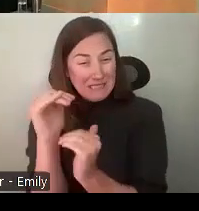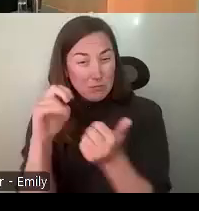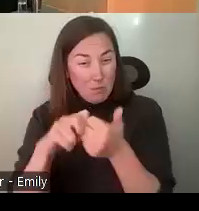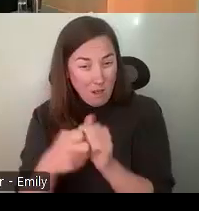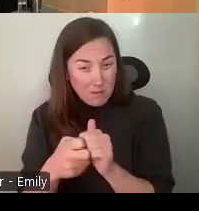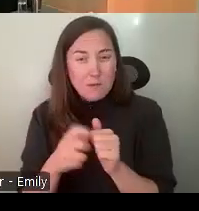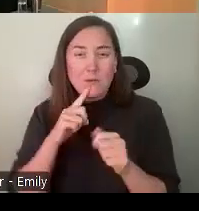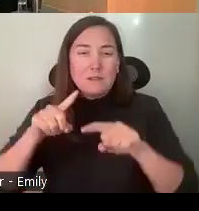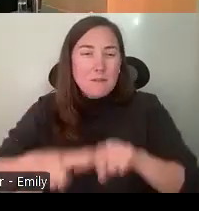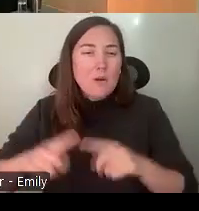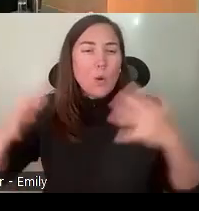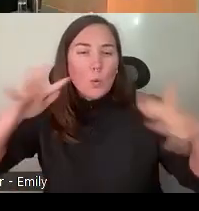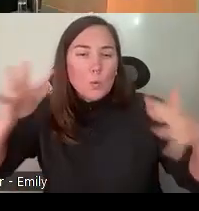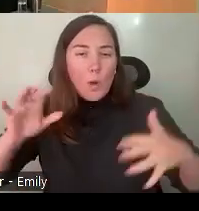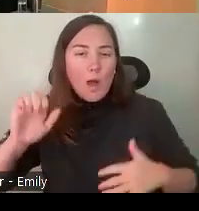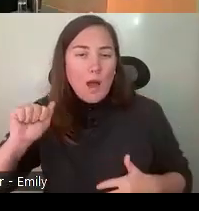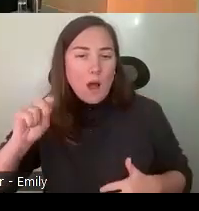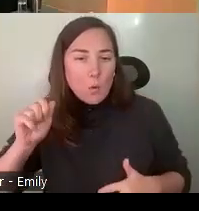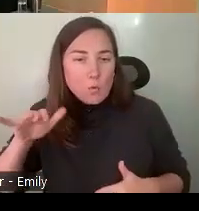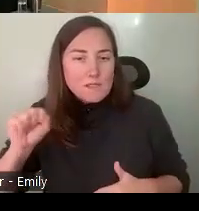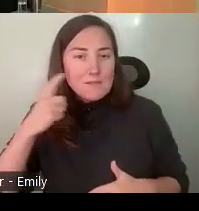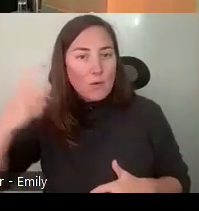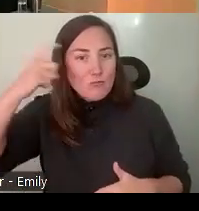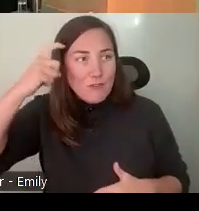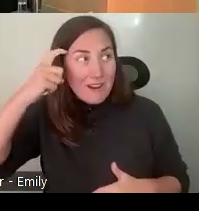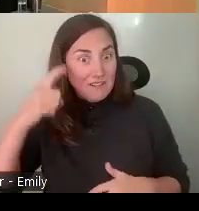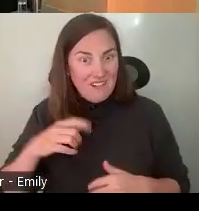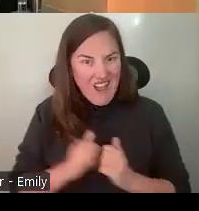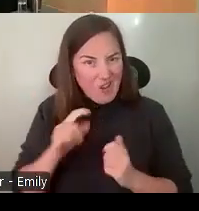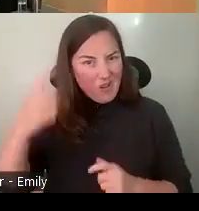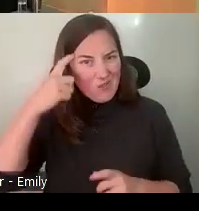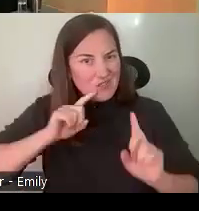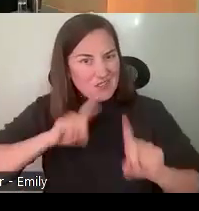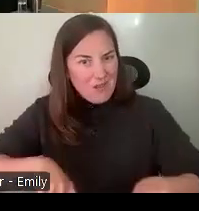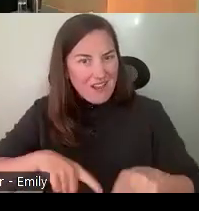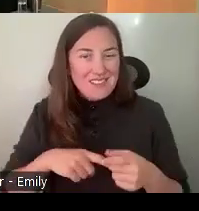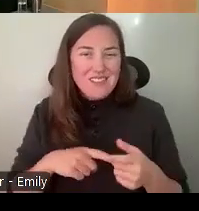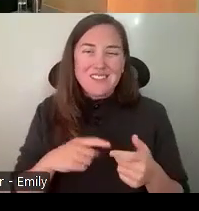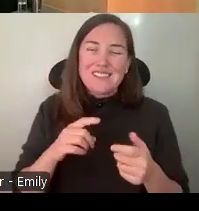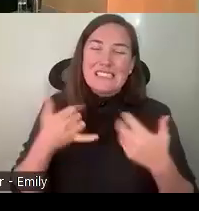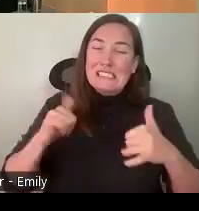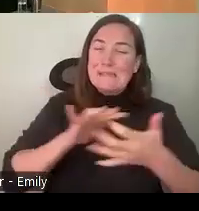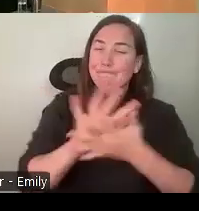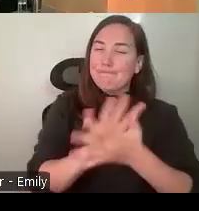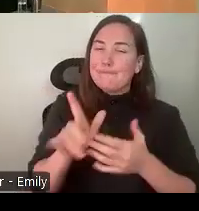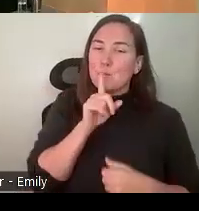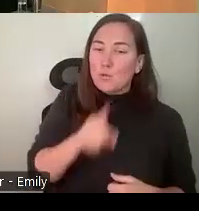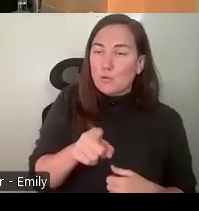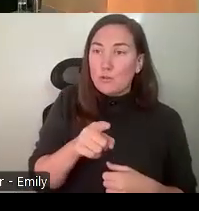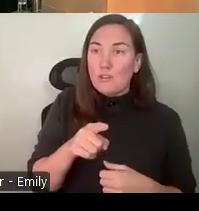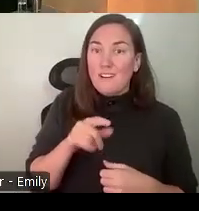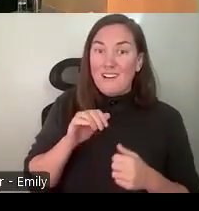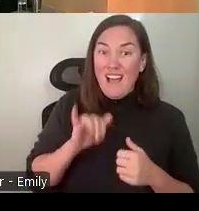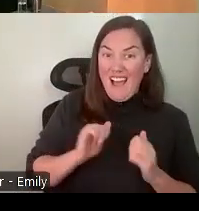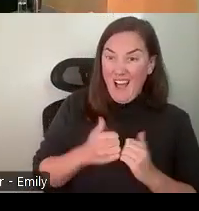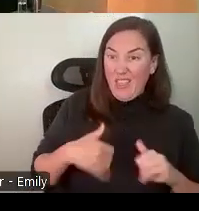acoustics of the speech signal and how the brain is responding to those acoustics. So it's not so clear how this measure informs